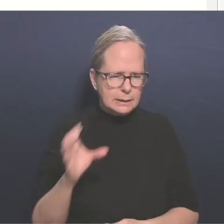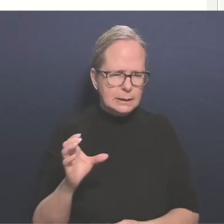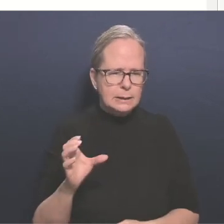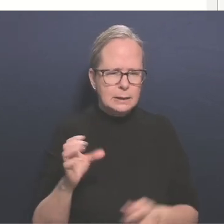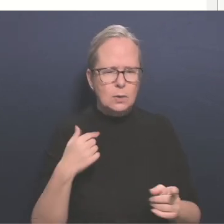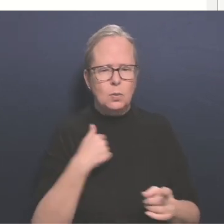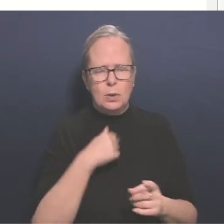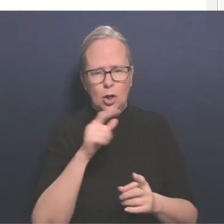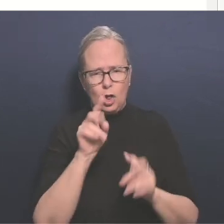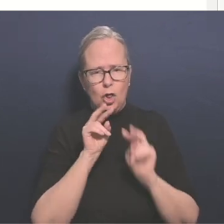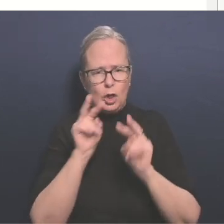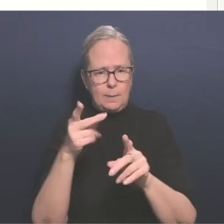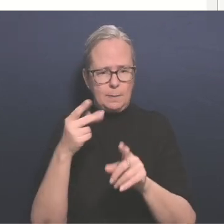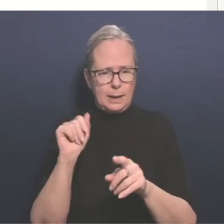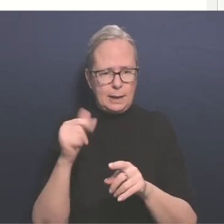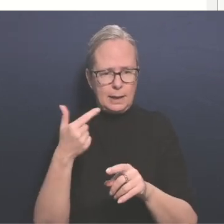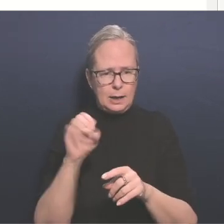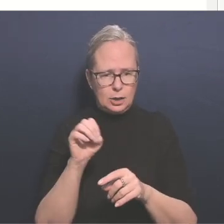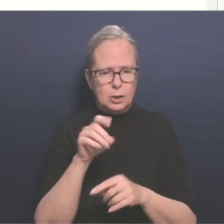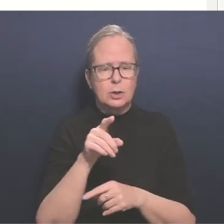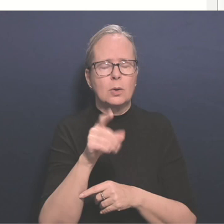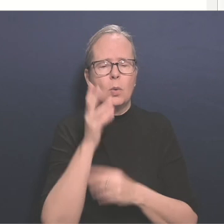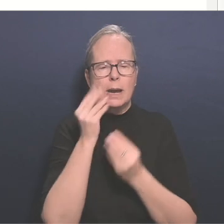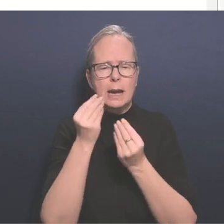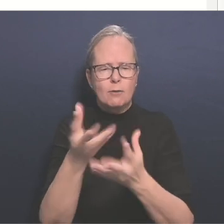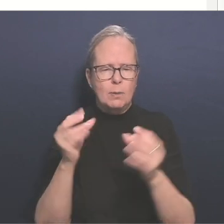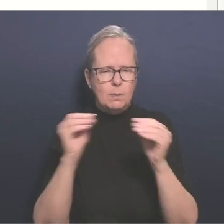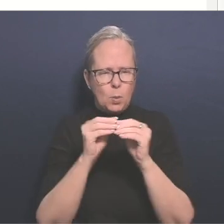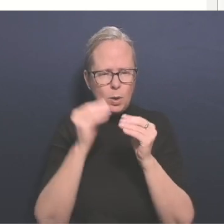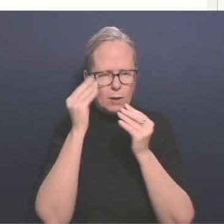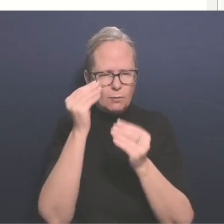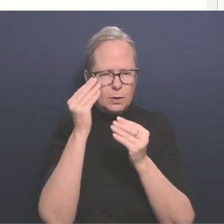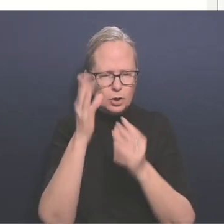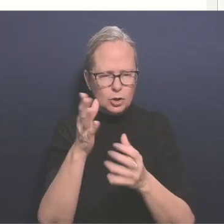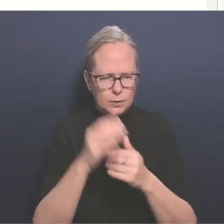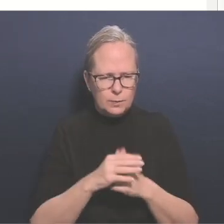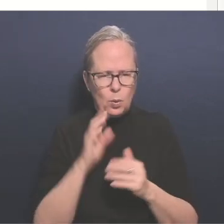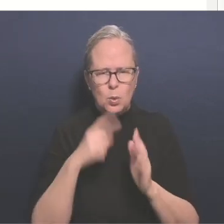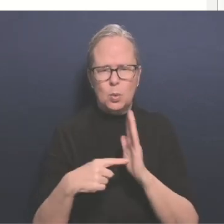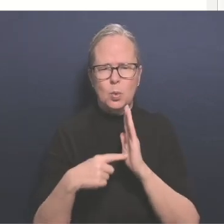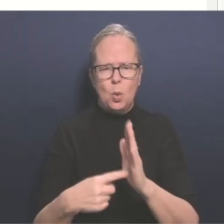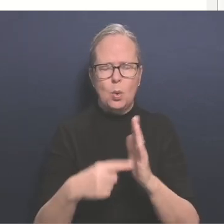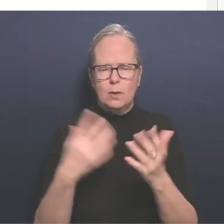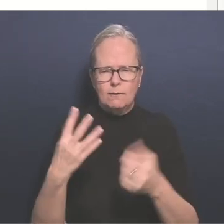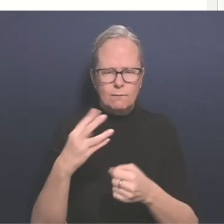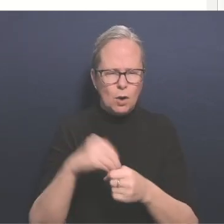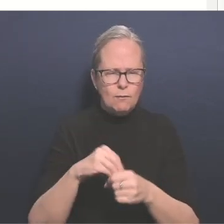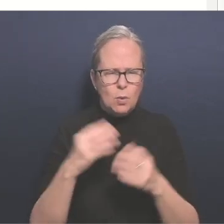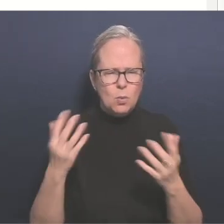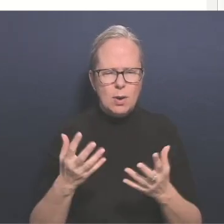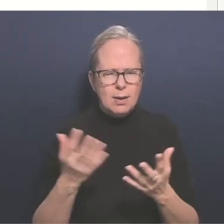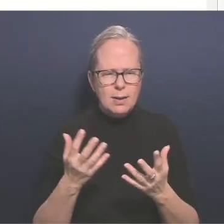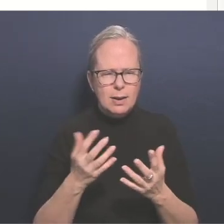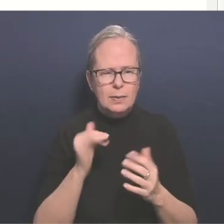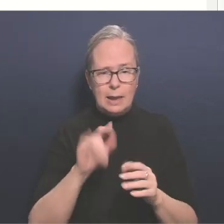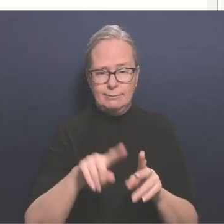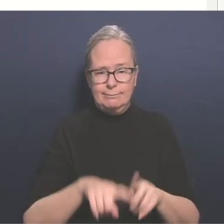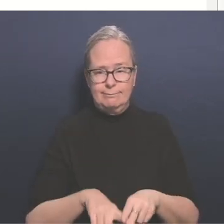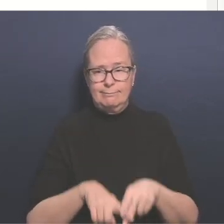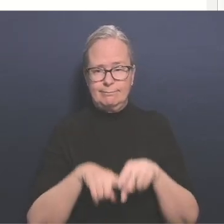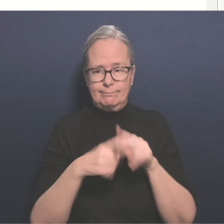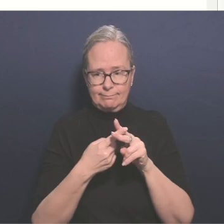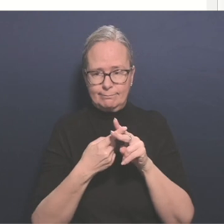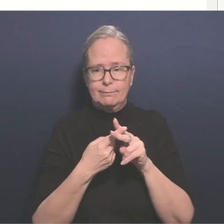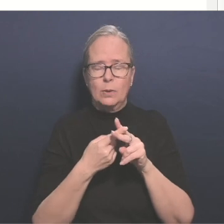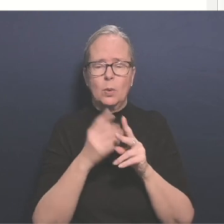And so what is different about the compass versus the Benefits Wayfinder? Well, as I mentioned, this was developed